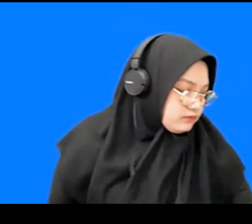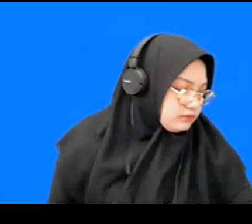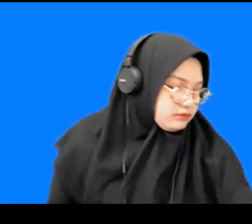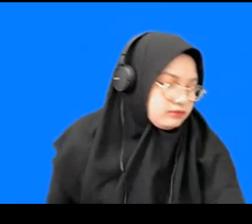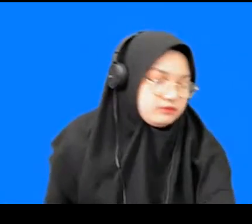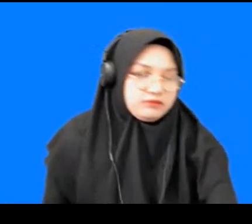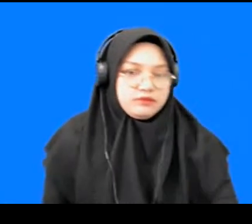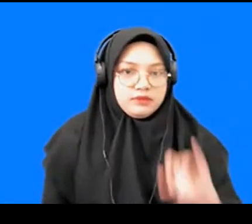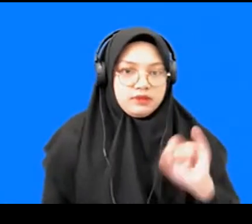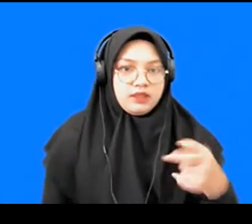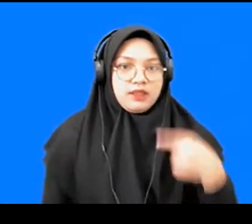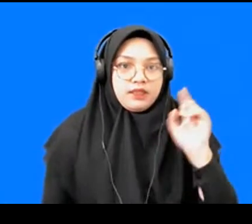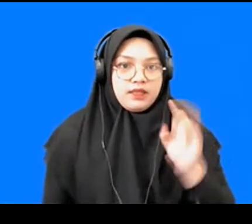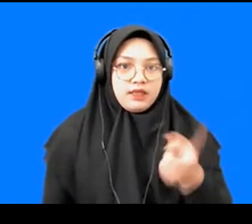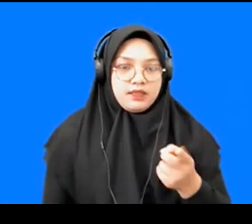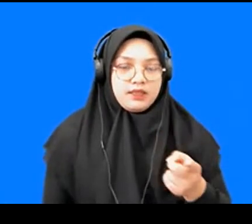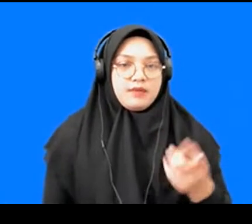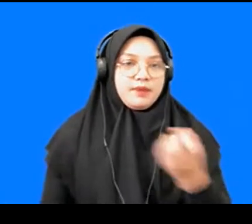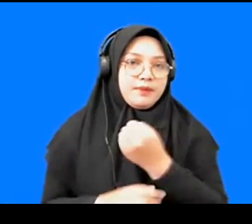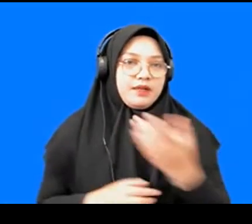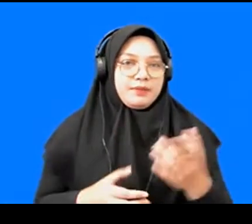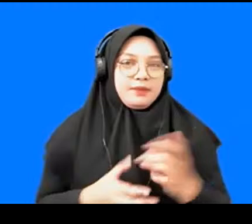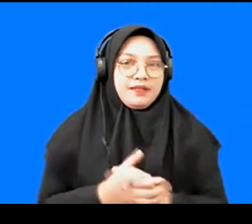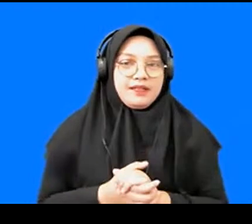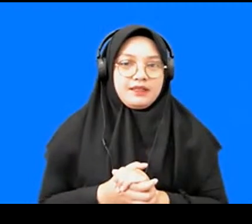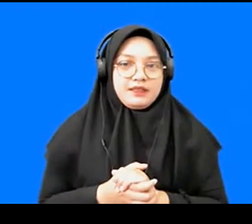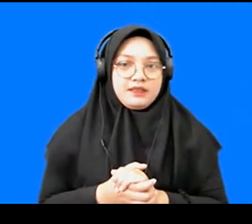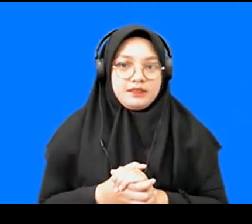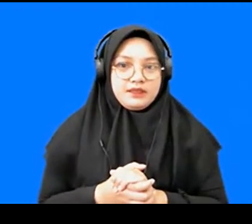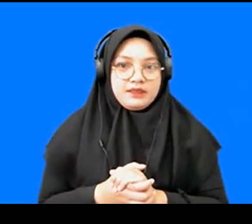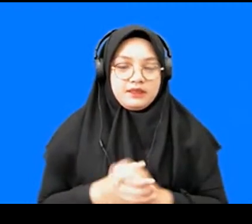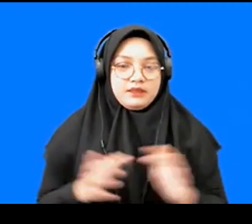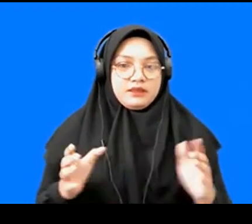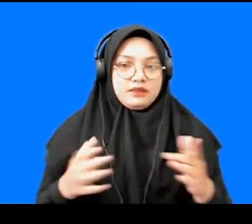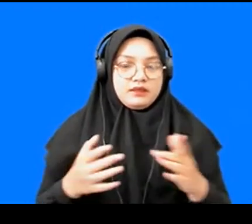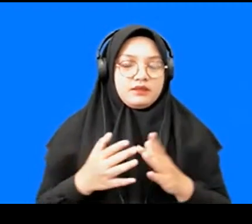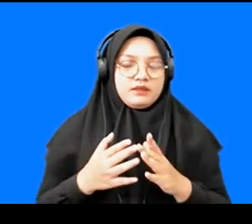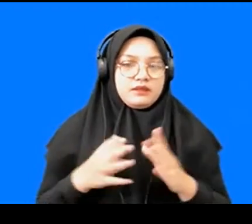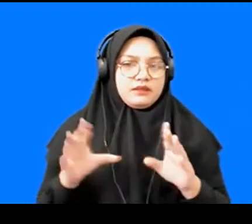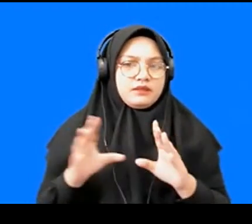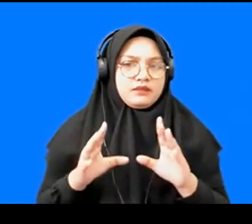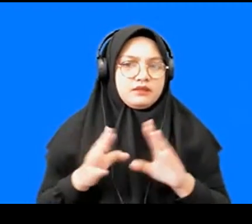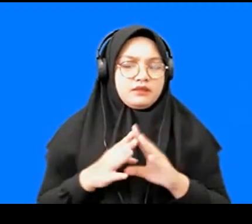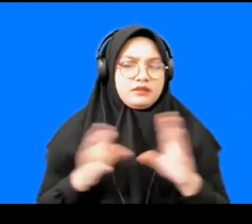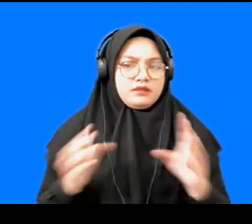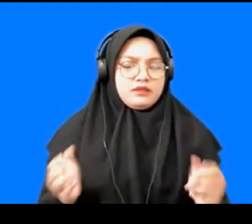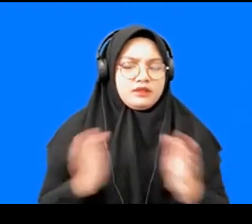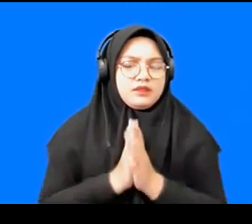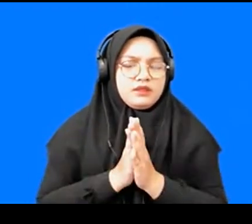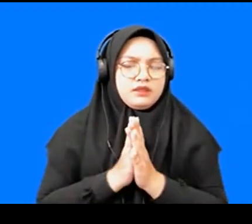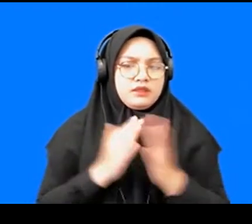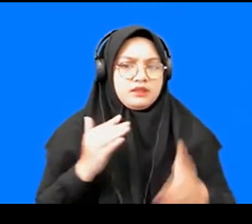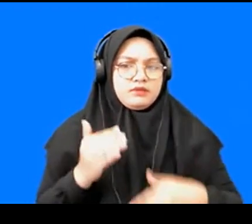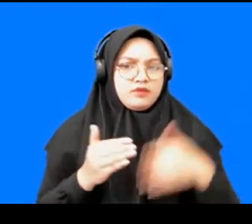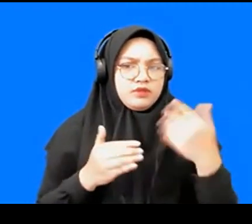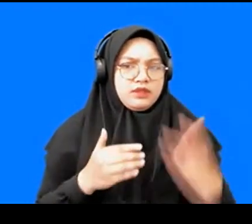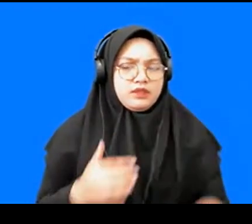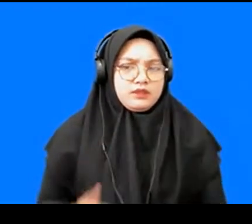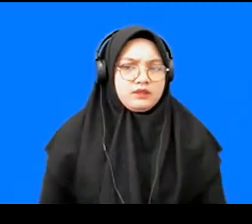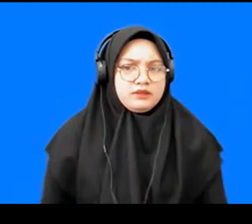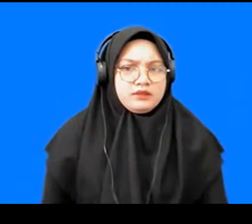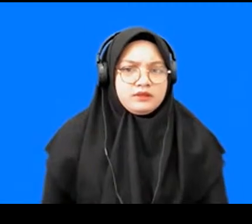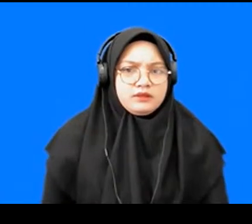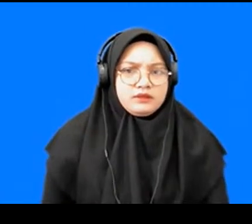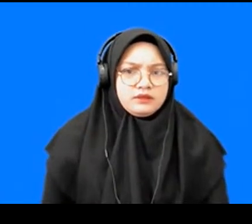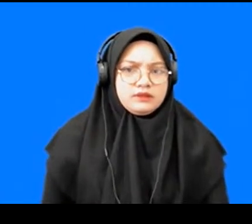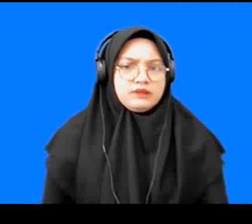impression mm-hmm. And then you get carried away by that. People mm-hmm. get carried away by that. So it's important to counter